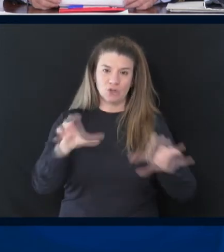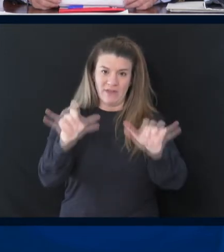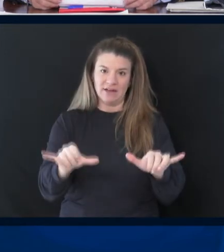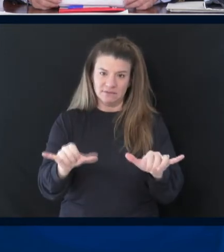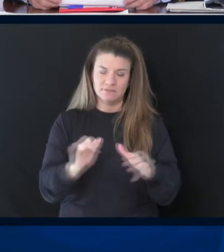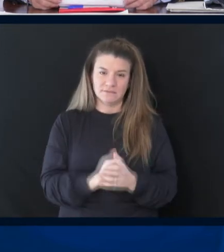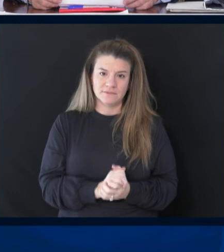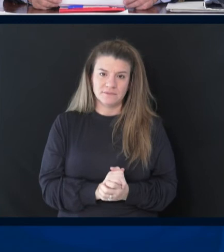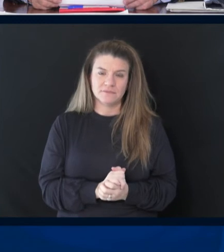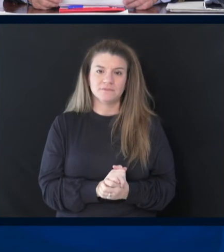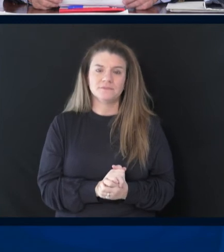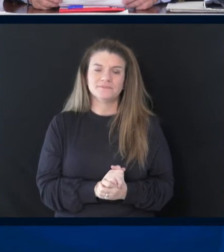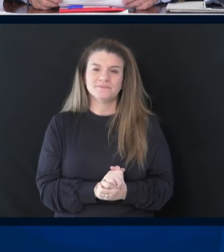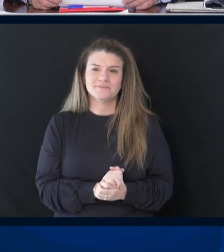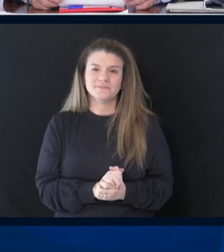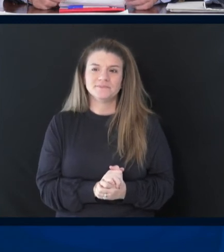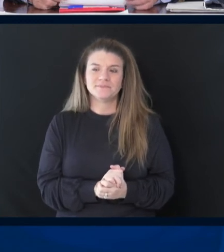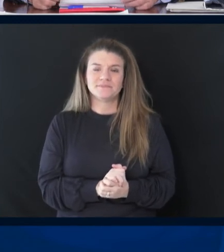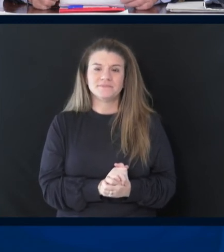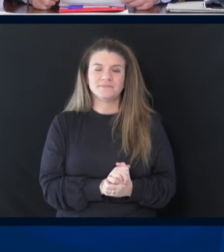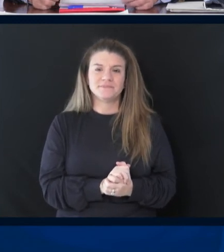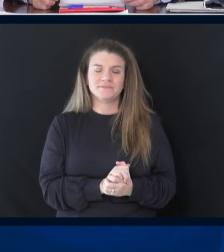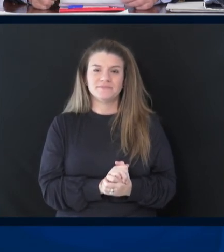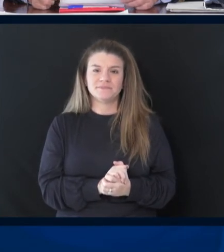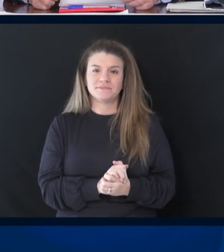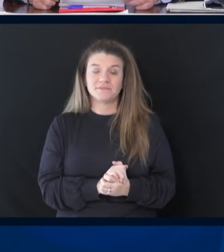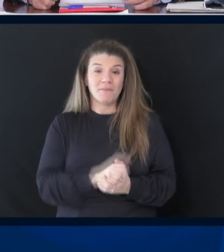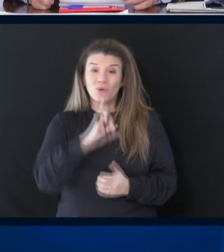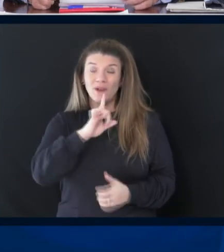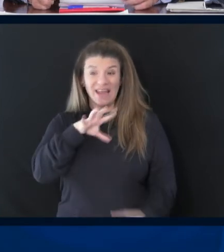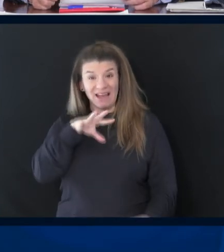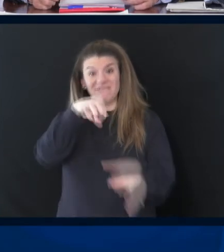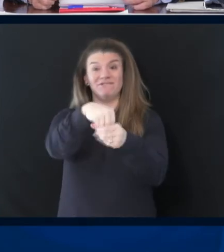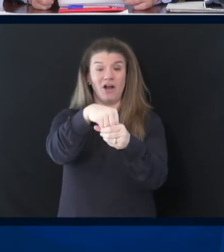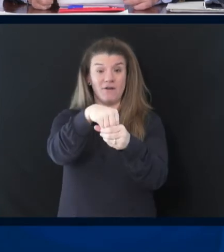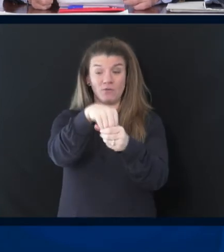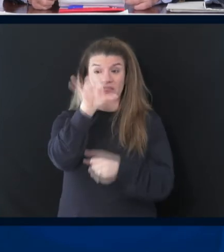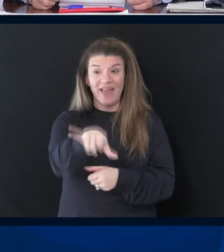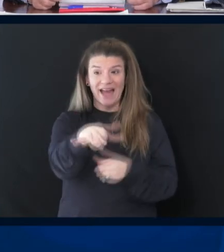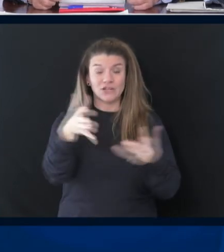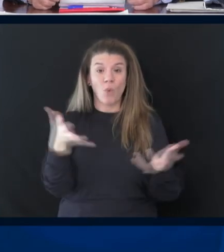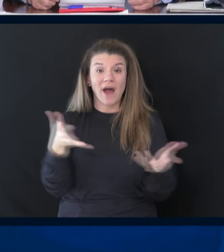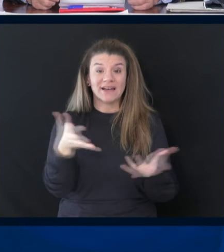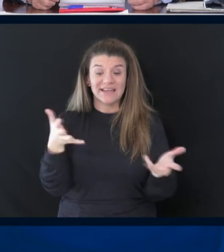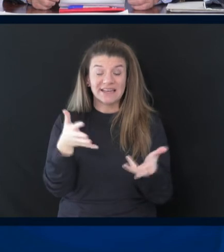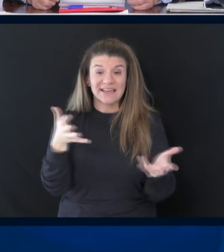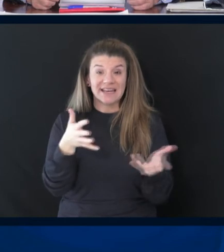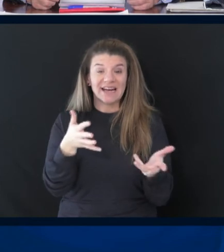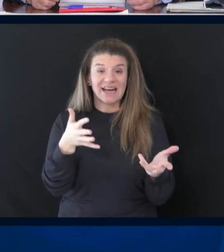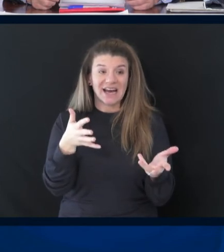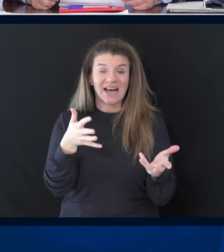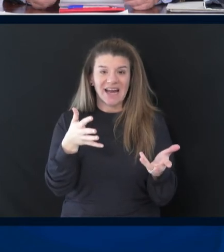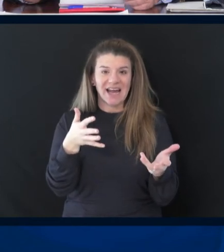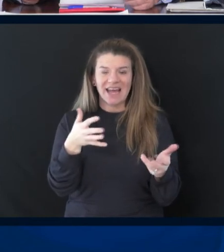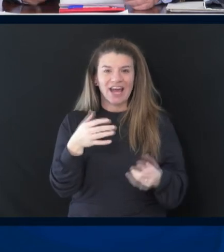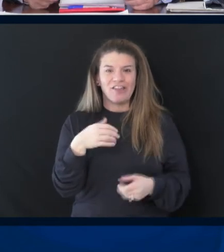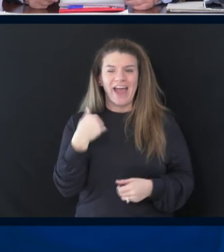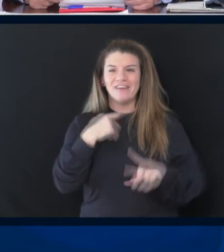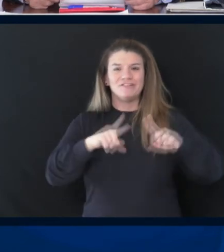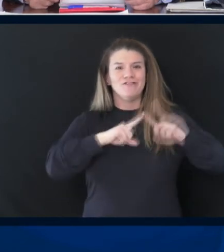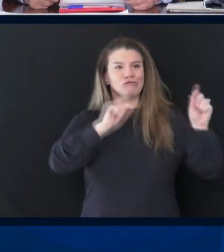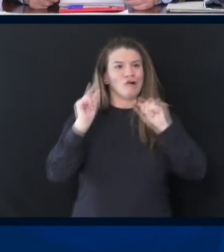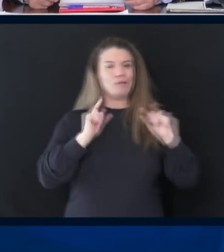And, all the other things about it is, the taboo about growing antlers or